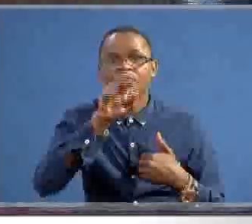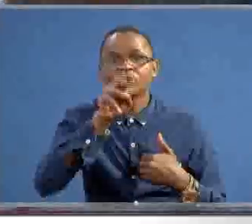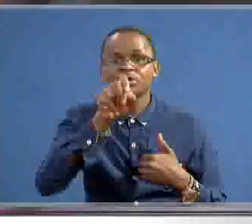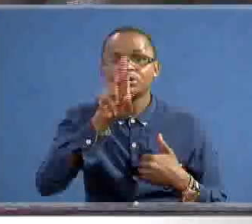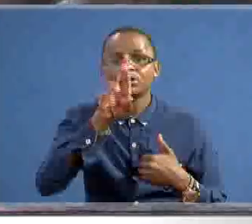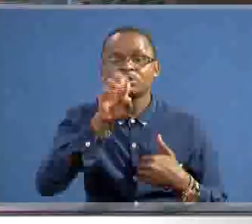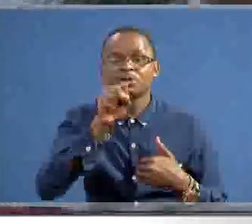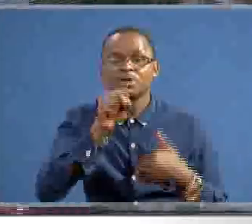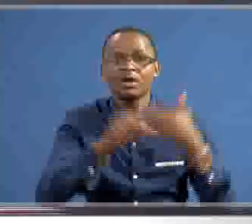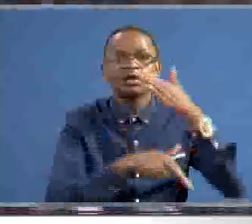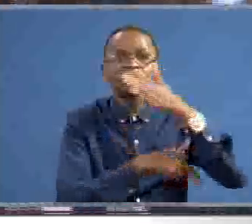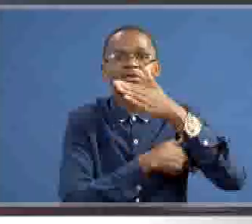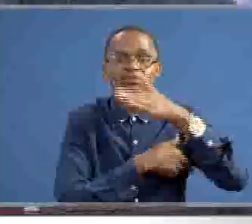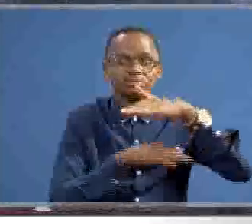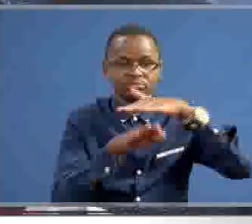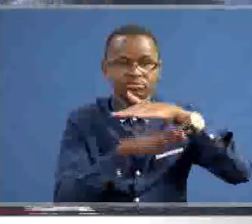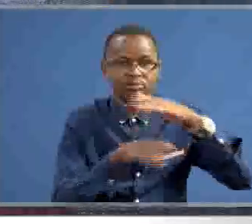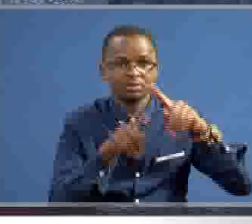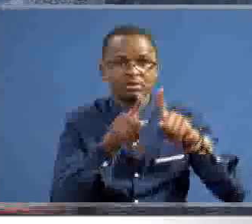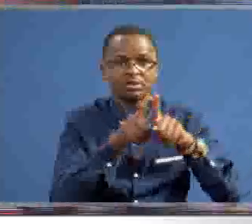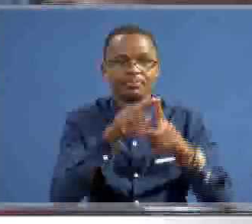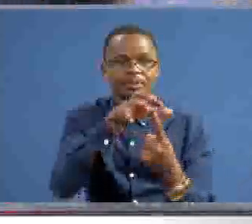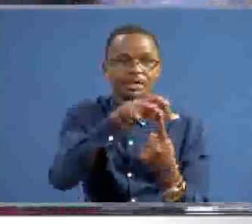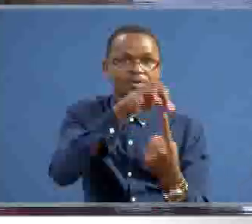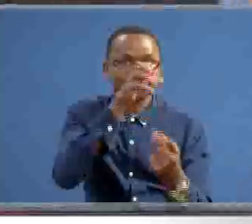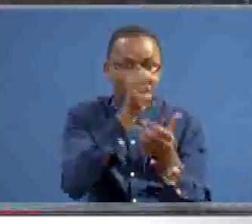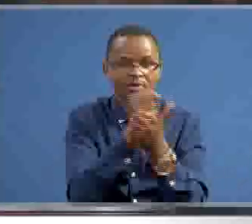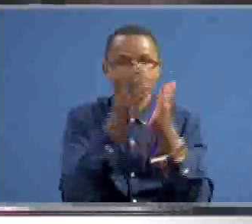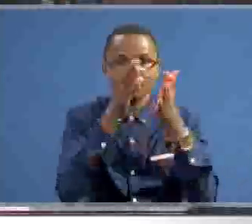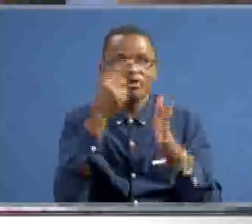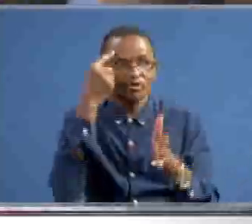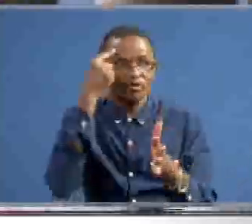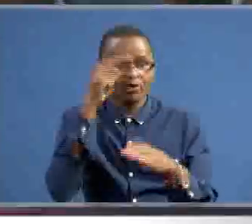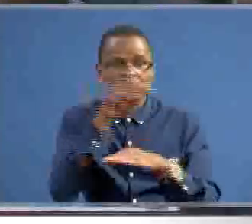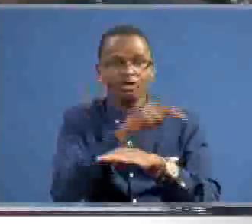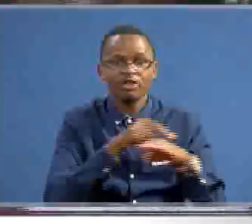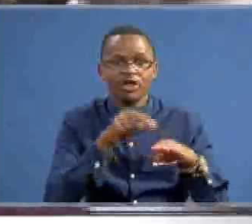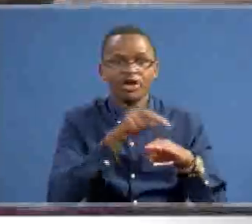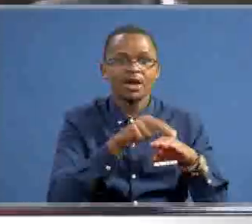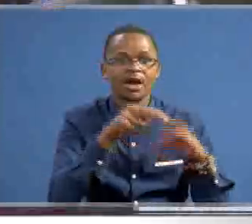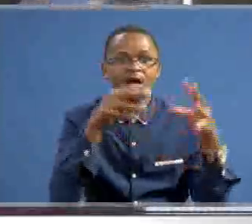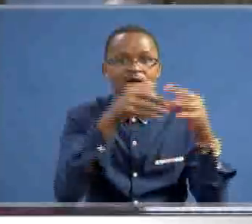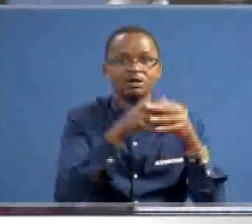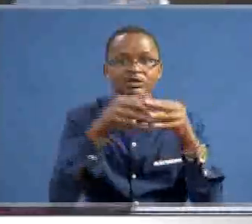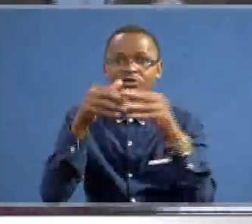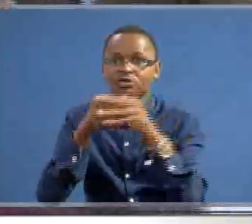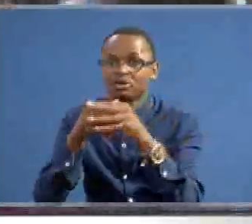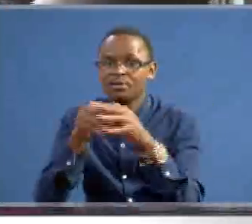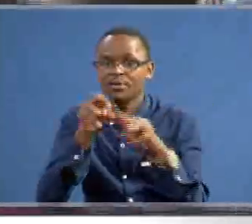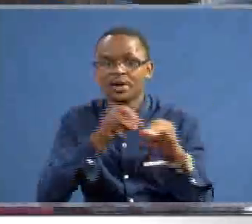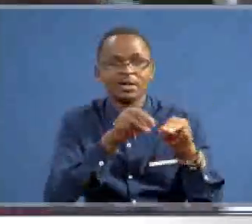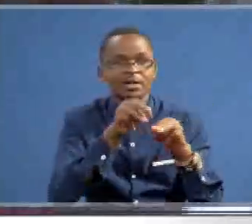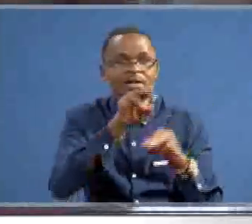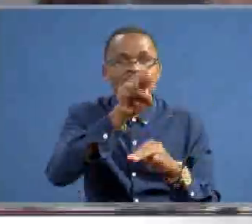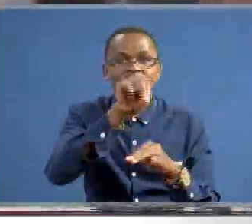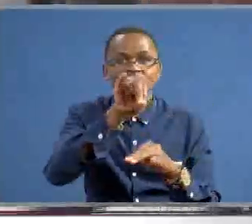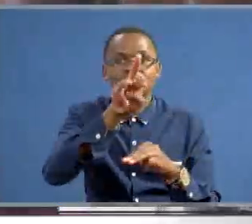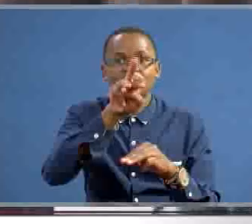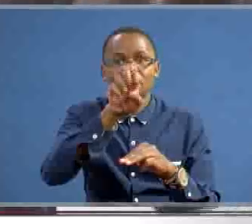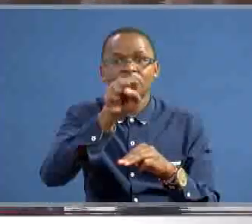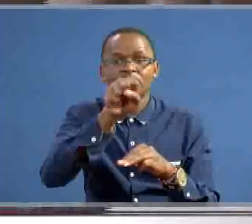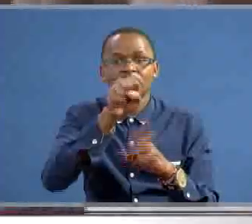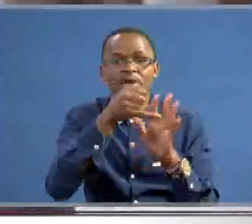assistant Chiefs have been appointed as registration officers for the National integrated identity management names and